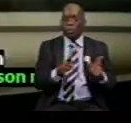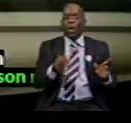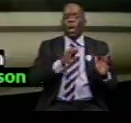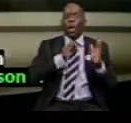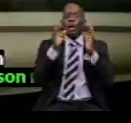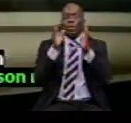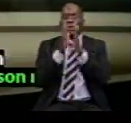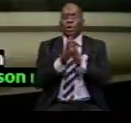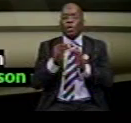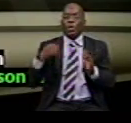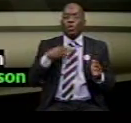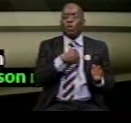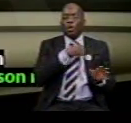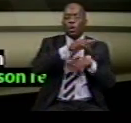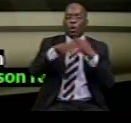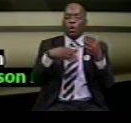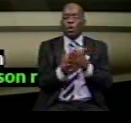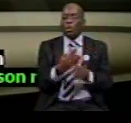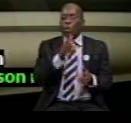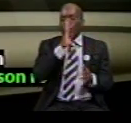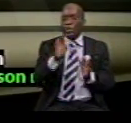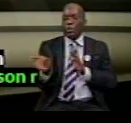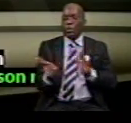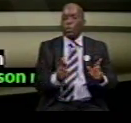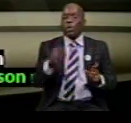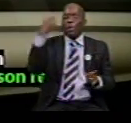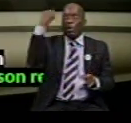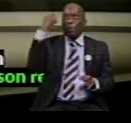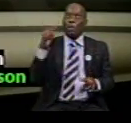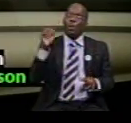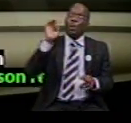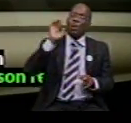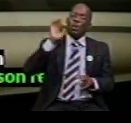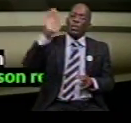we'll all be ready for his